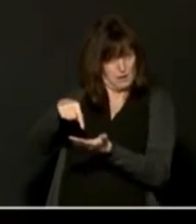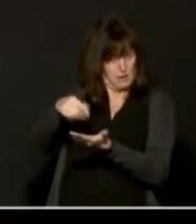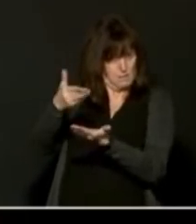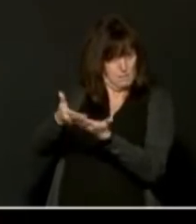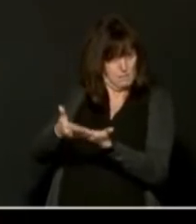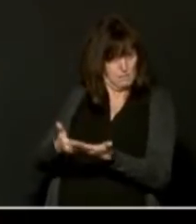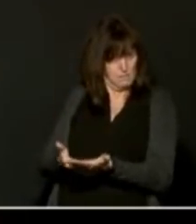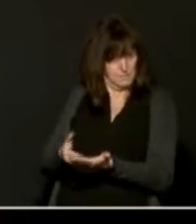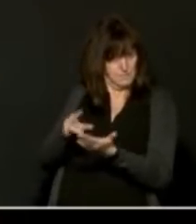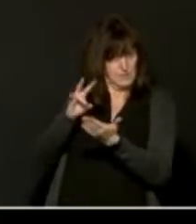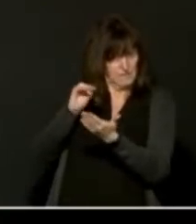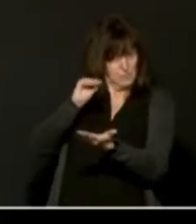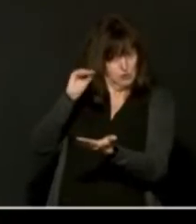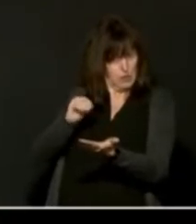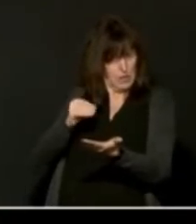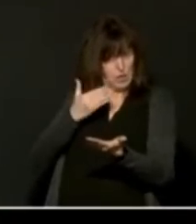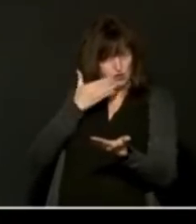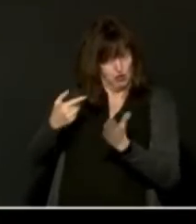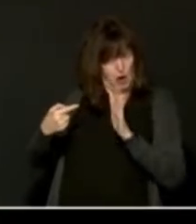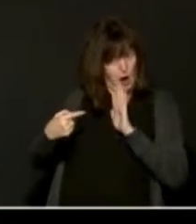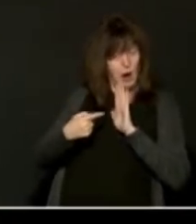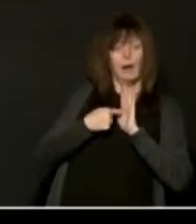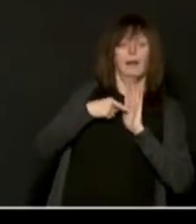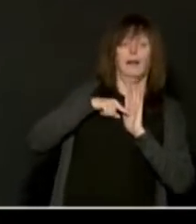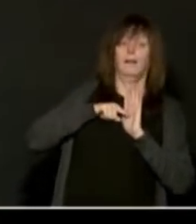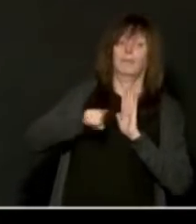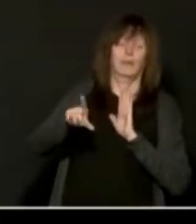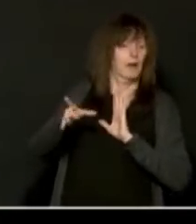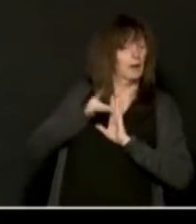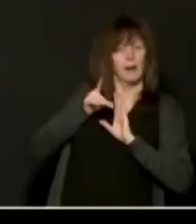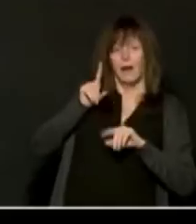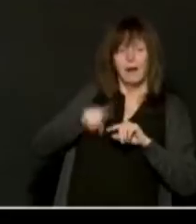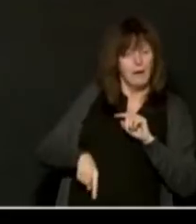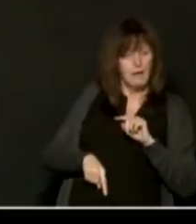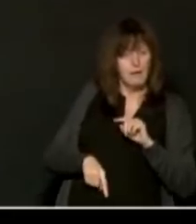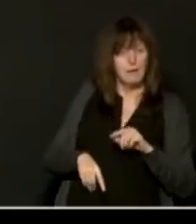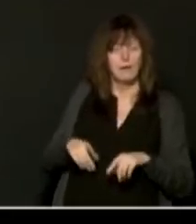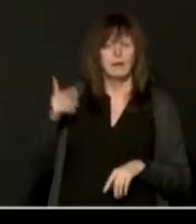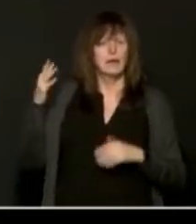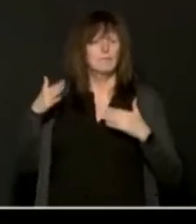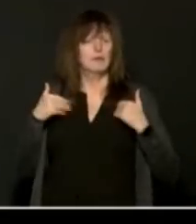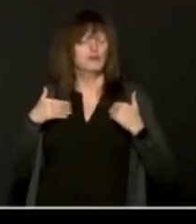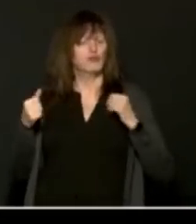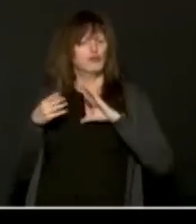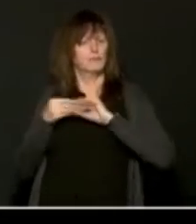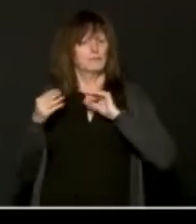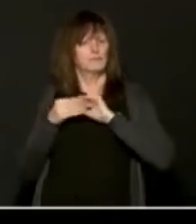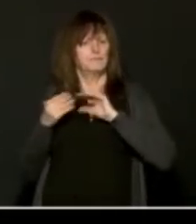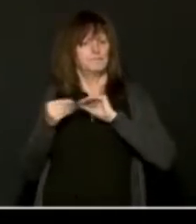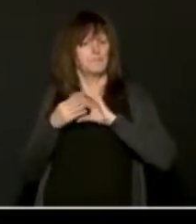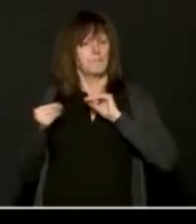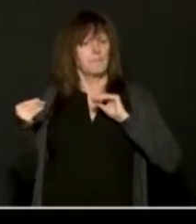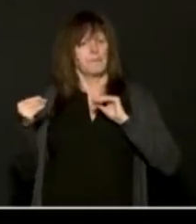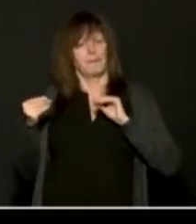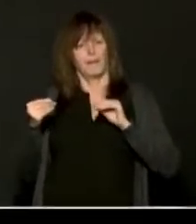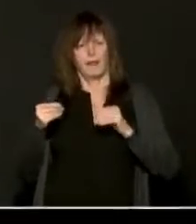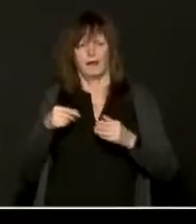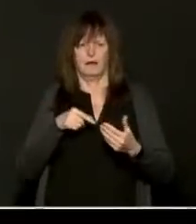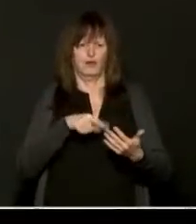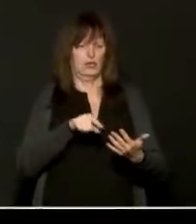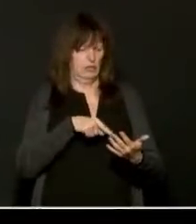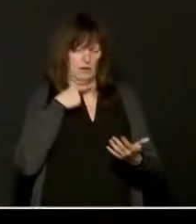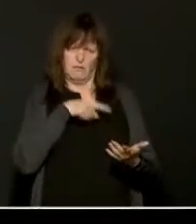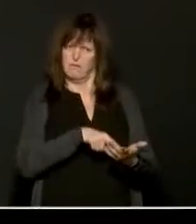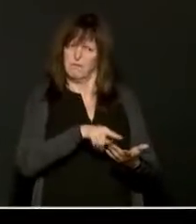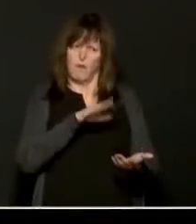number. Is it a problem that a cabinet minister is waving around a study that has a much lower number, a study that